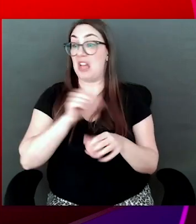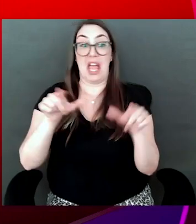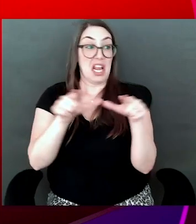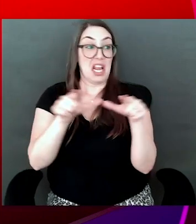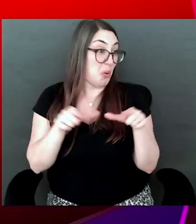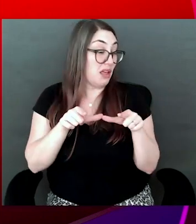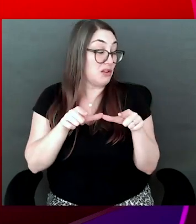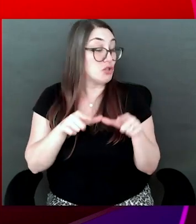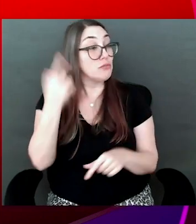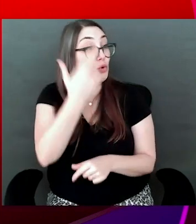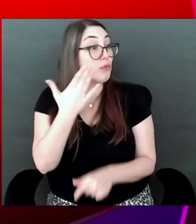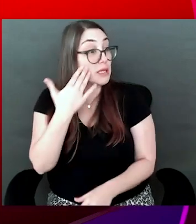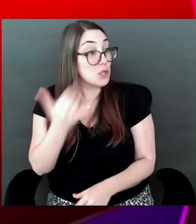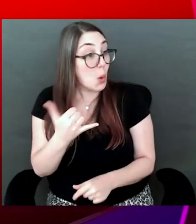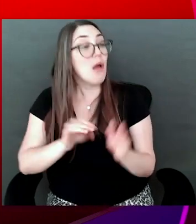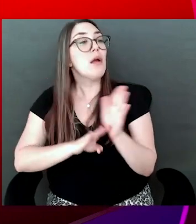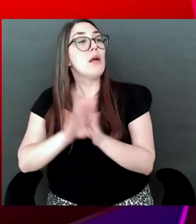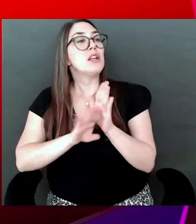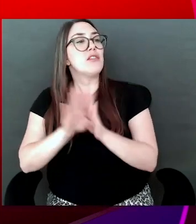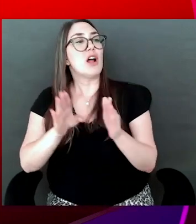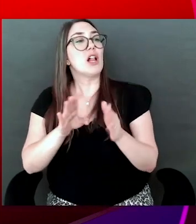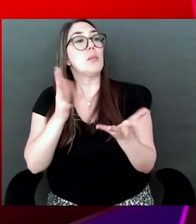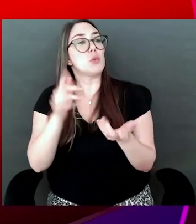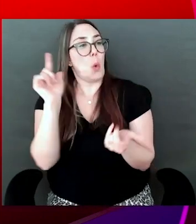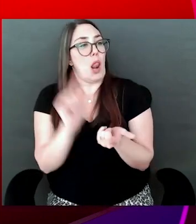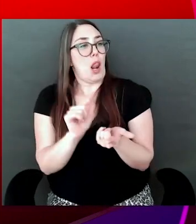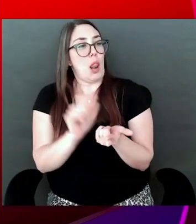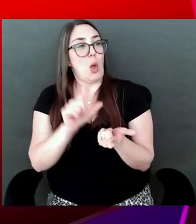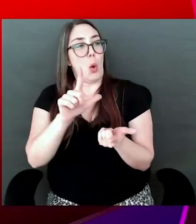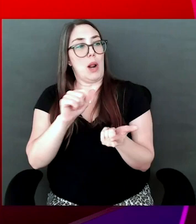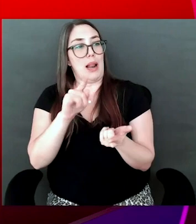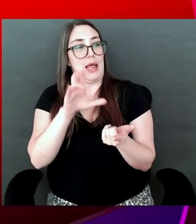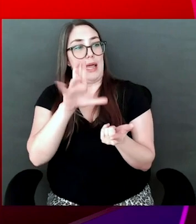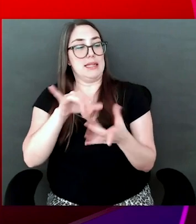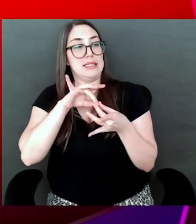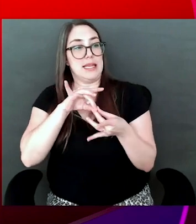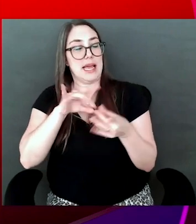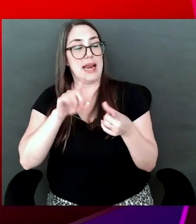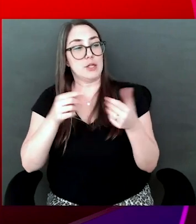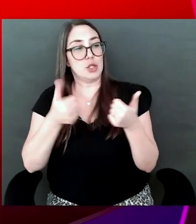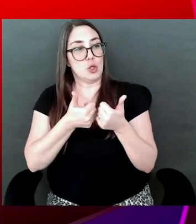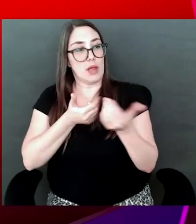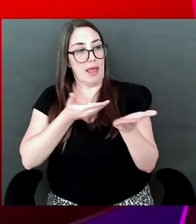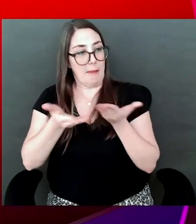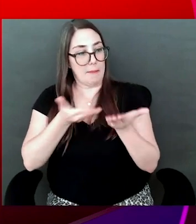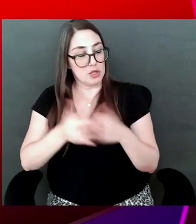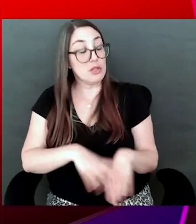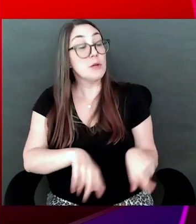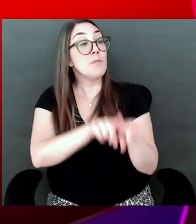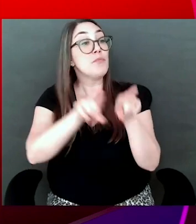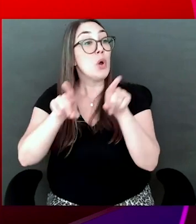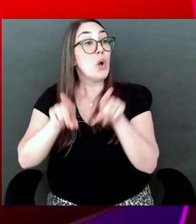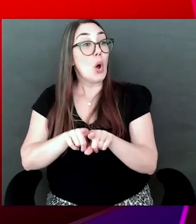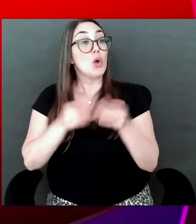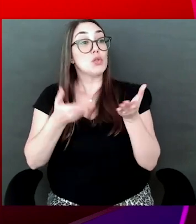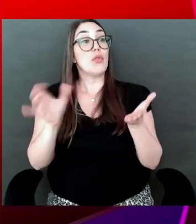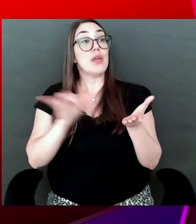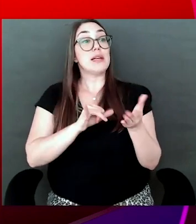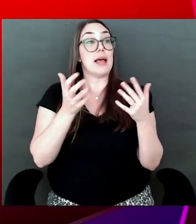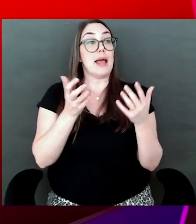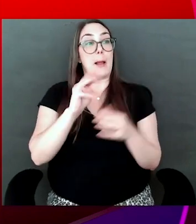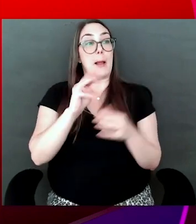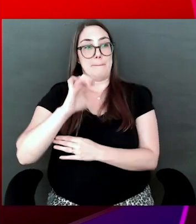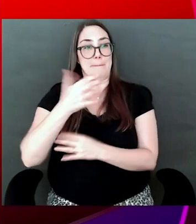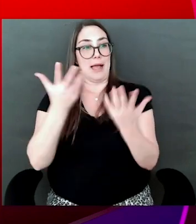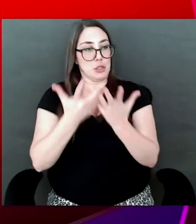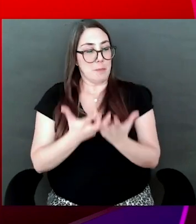for that is that developers need low latency connection to the game servers. And then also GameLift offers things like matchmaking, it offers things